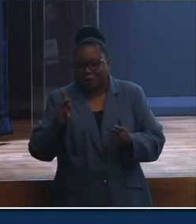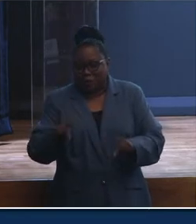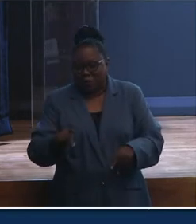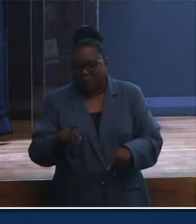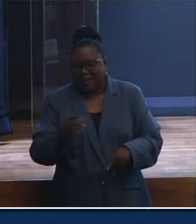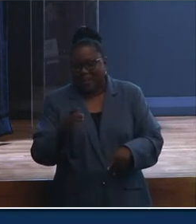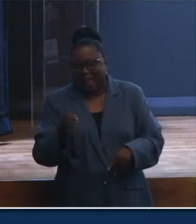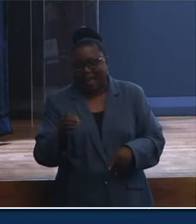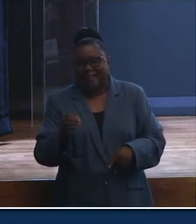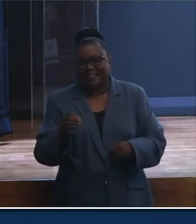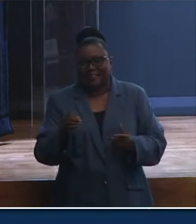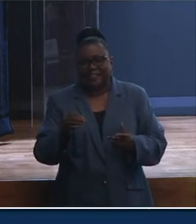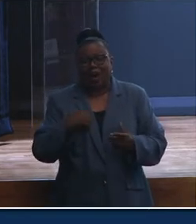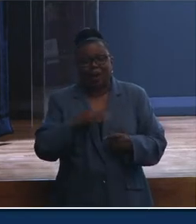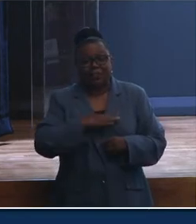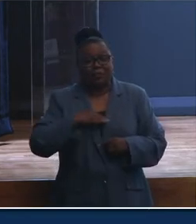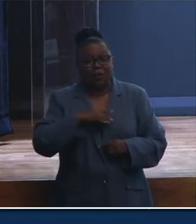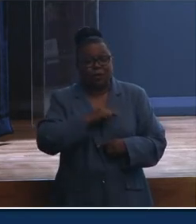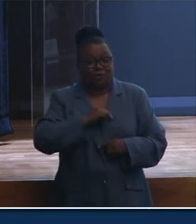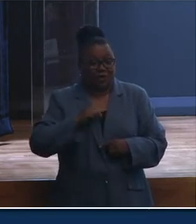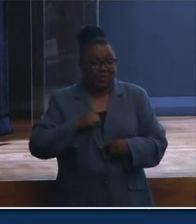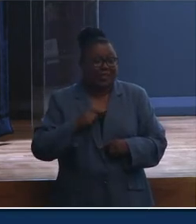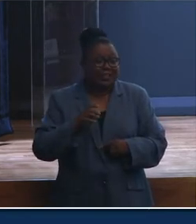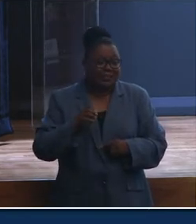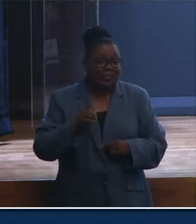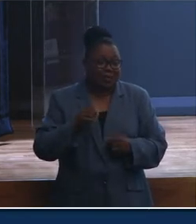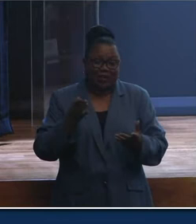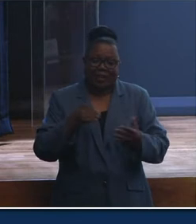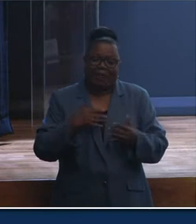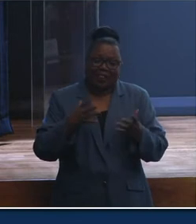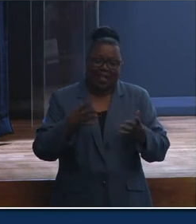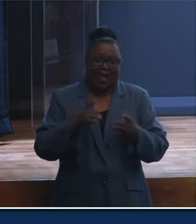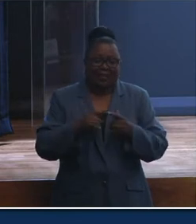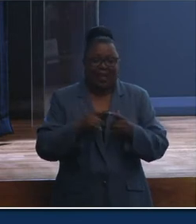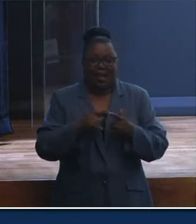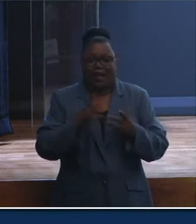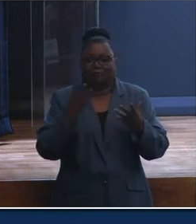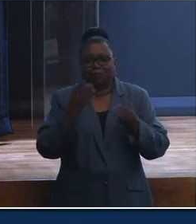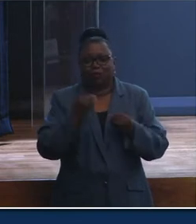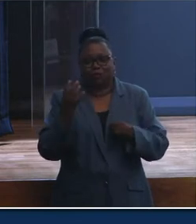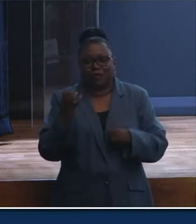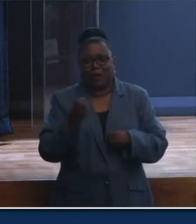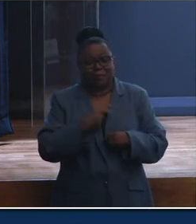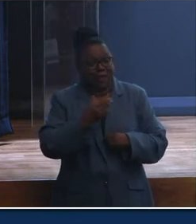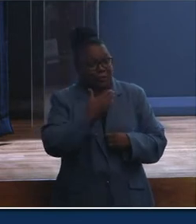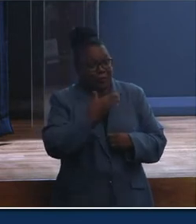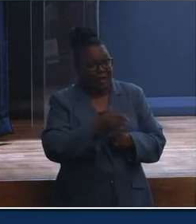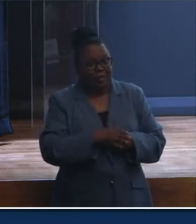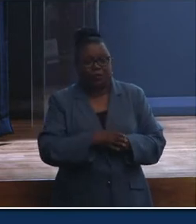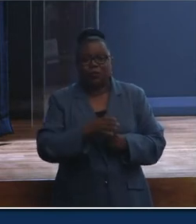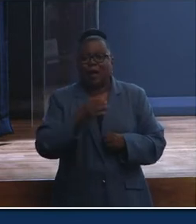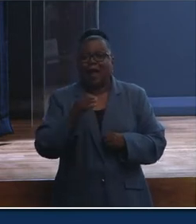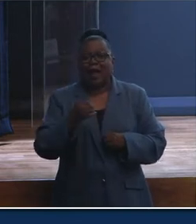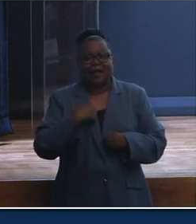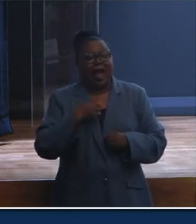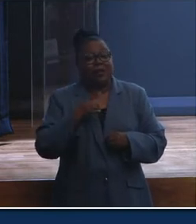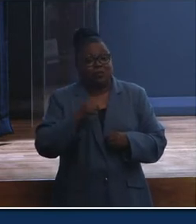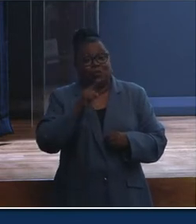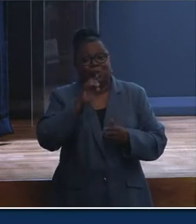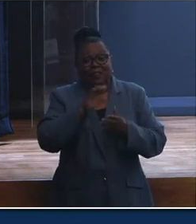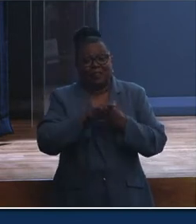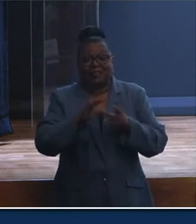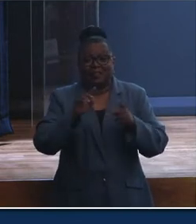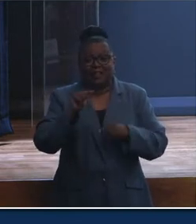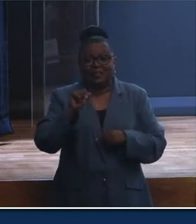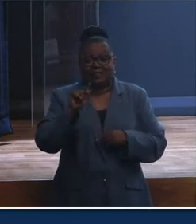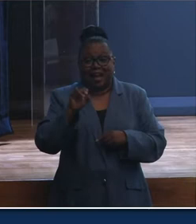and on the Board of Trustees, so here a lot and lovely to come back, and thank you. And I do believe that